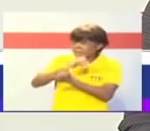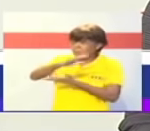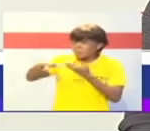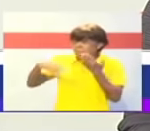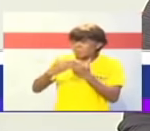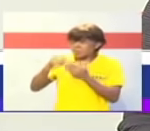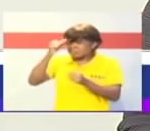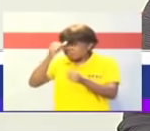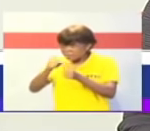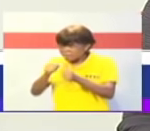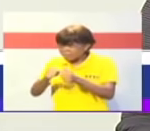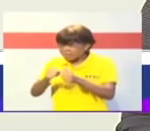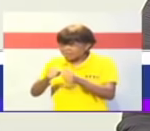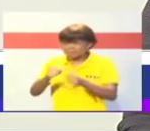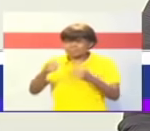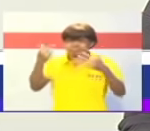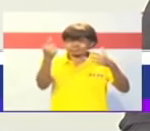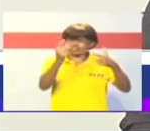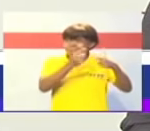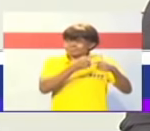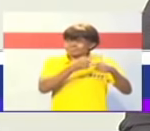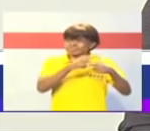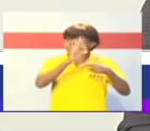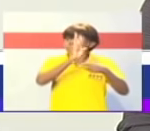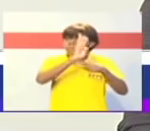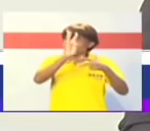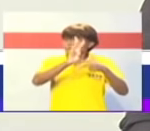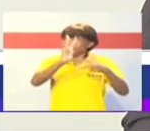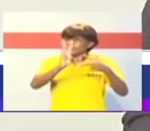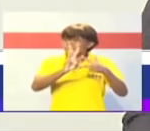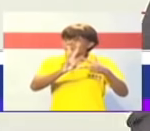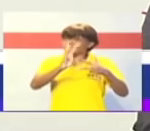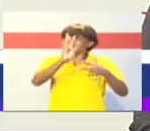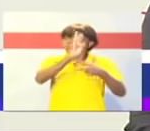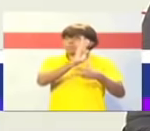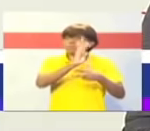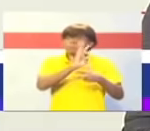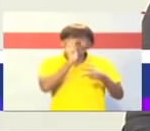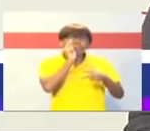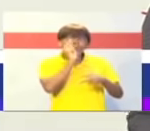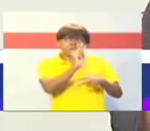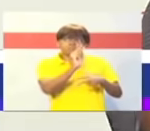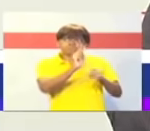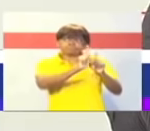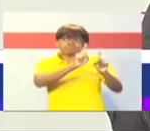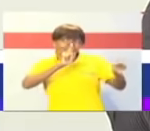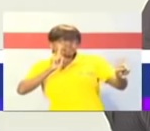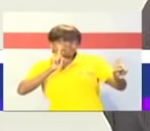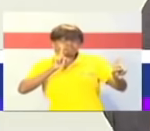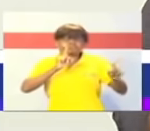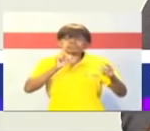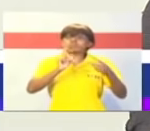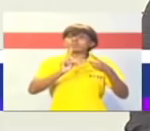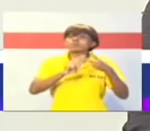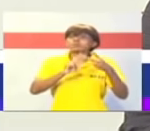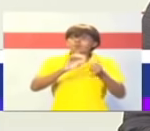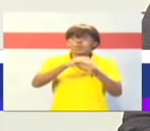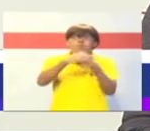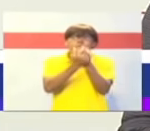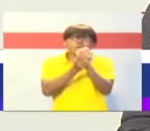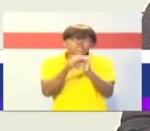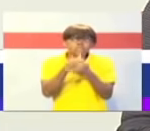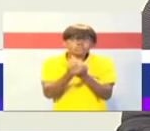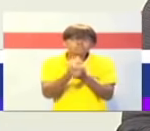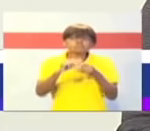part. Follow the 3 W's. Watch your distance, wash your hands, and wear your mask, of